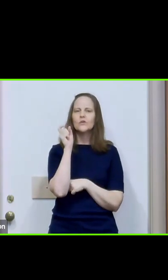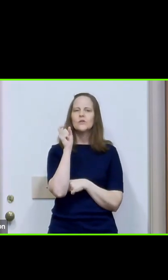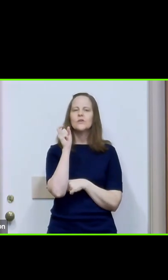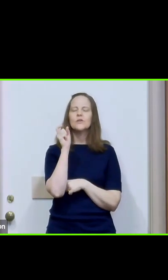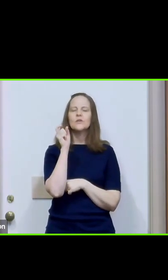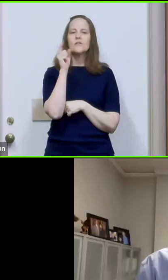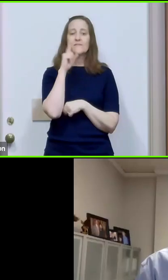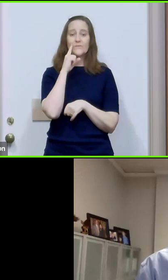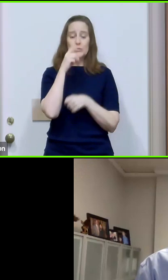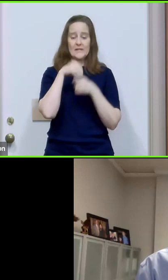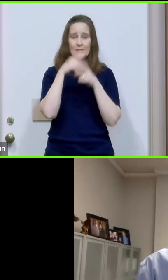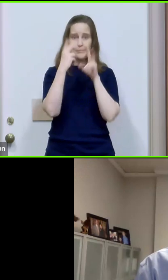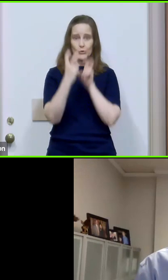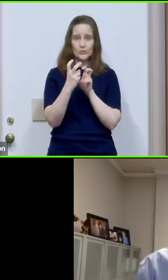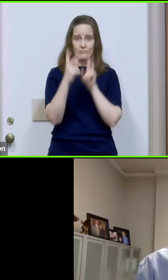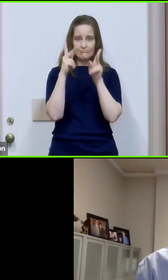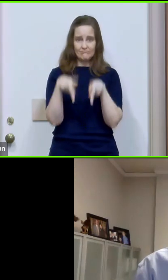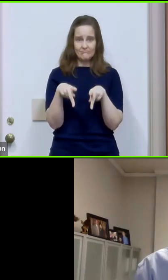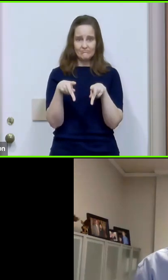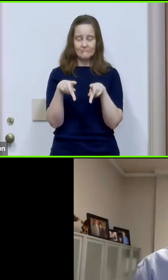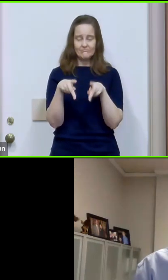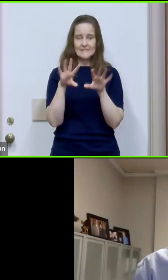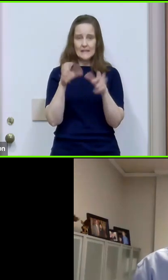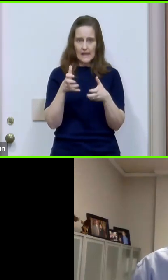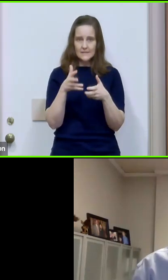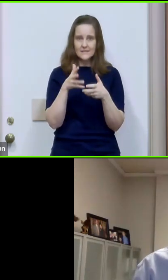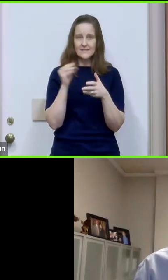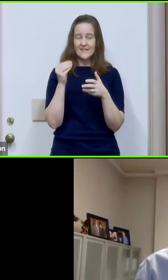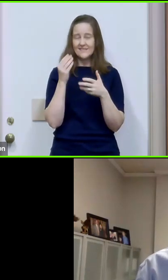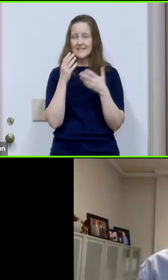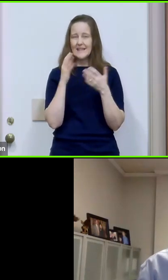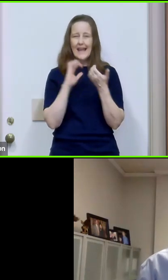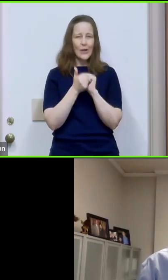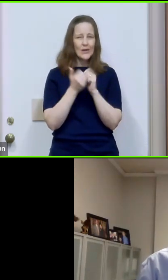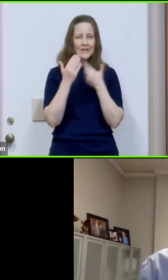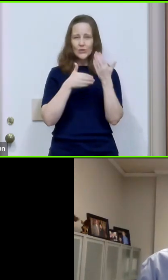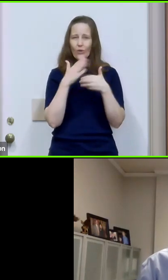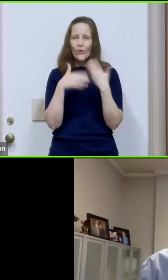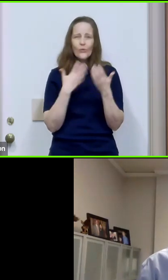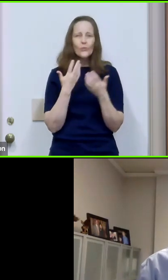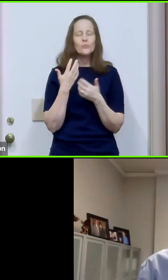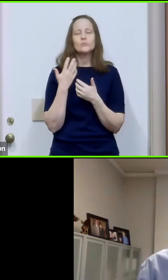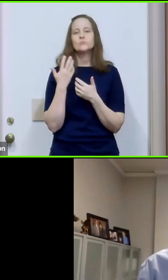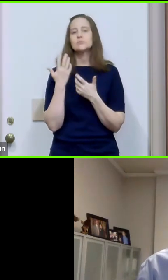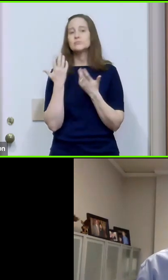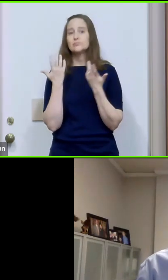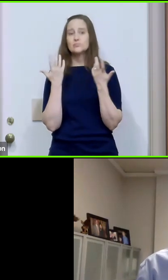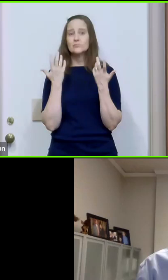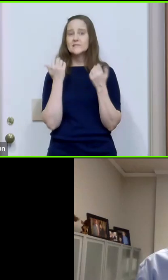for in-person and other activities? And people are just asking, how did it go? And